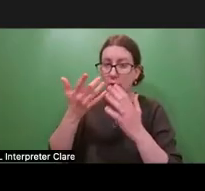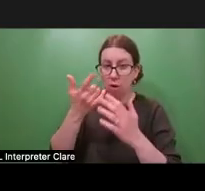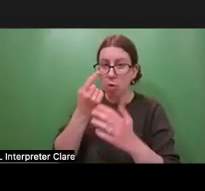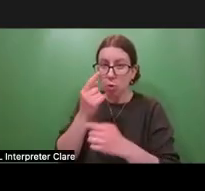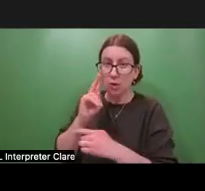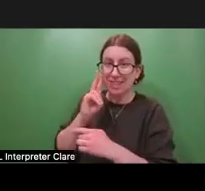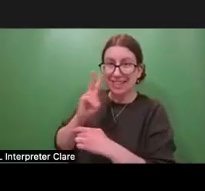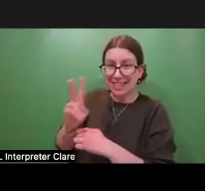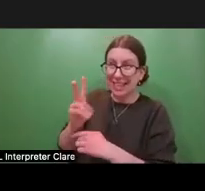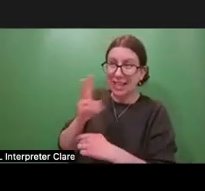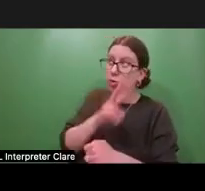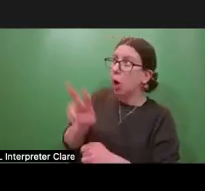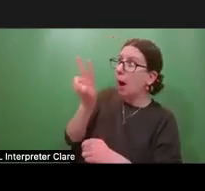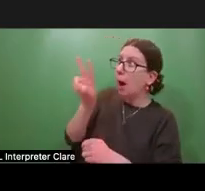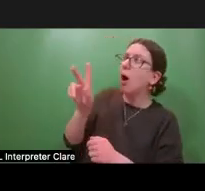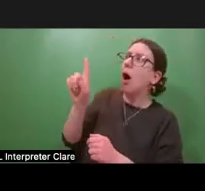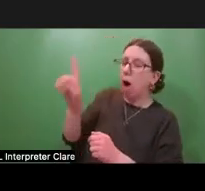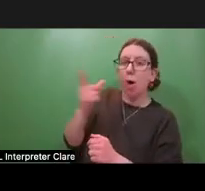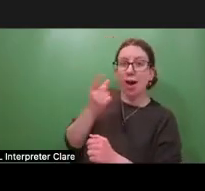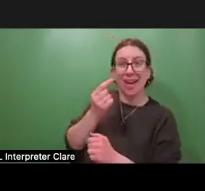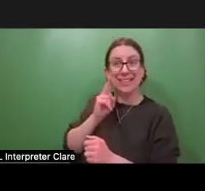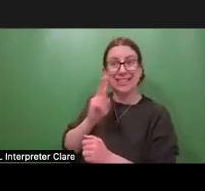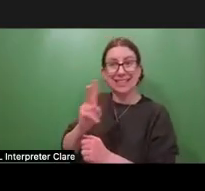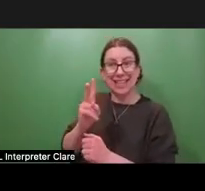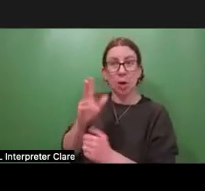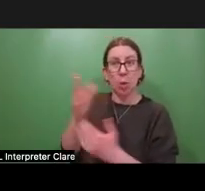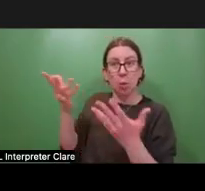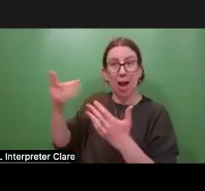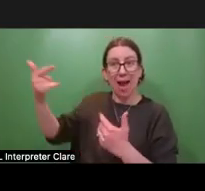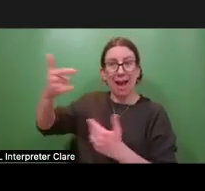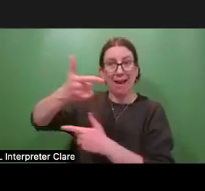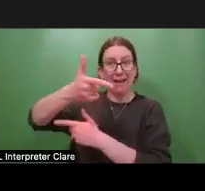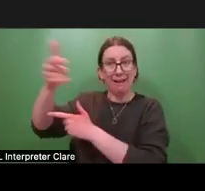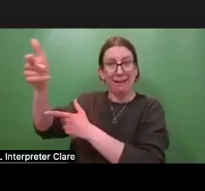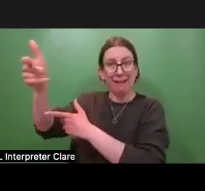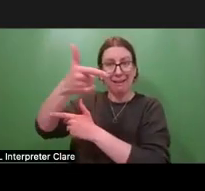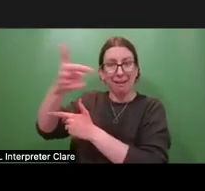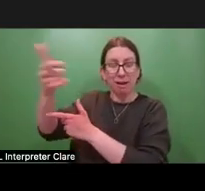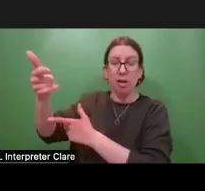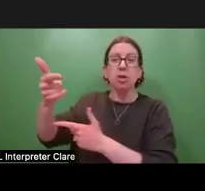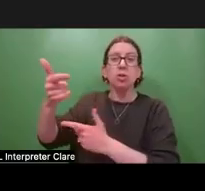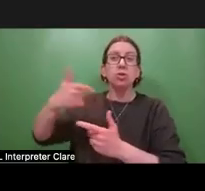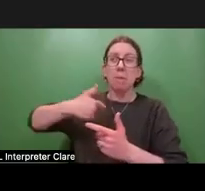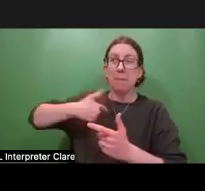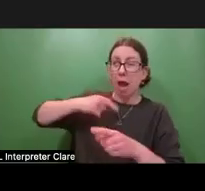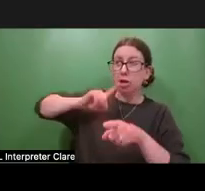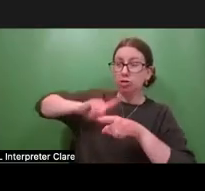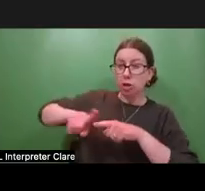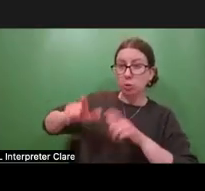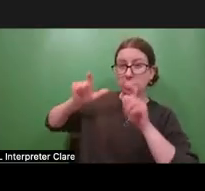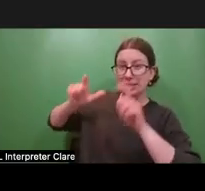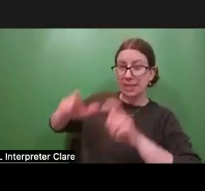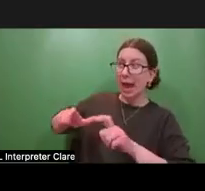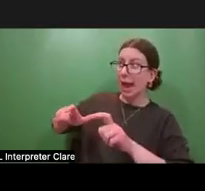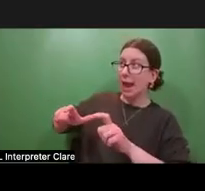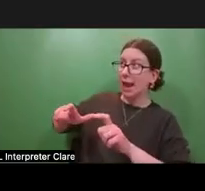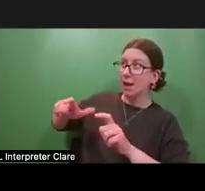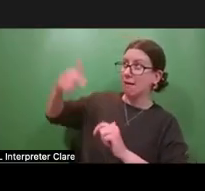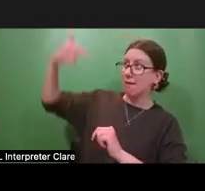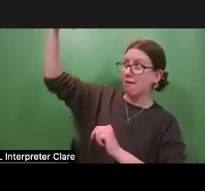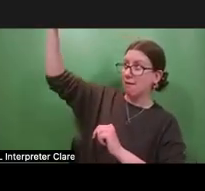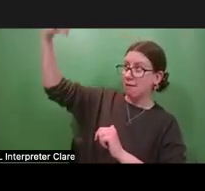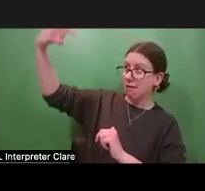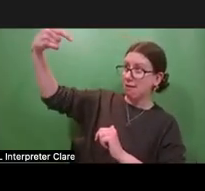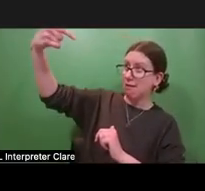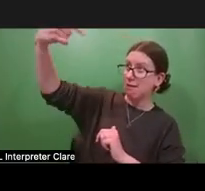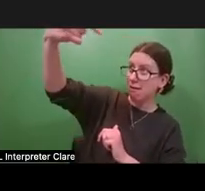was pointing in. So I simply made an attempt to stay in the frame. So you can see me here running out the door of the gallery on one of the cameras, and I'll just play